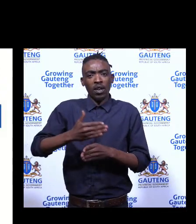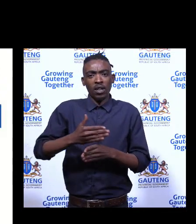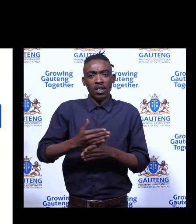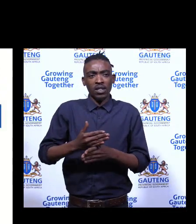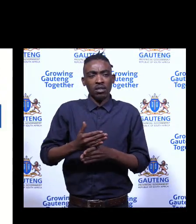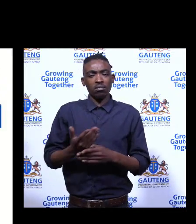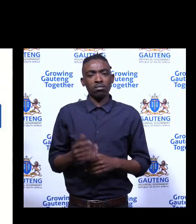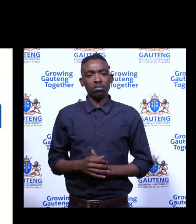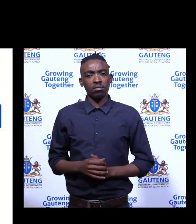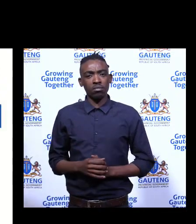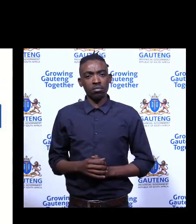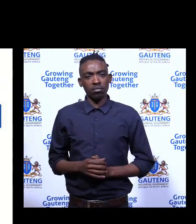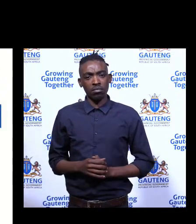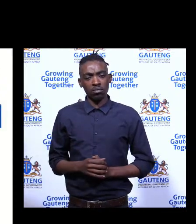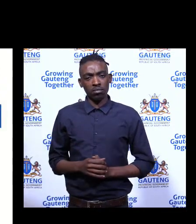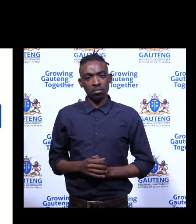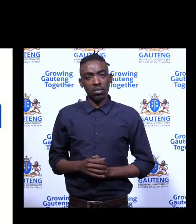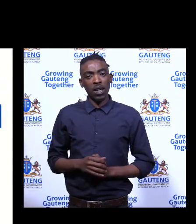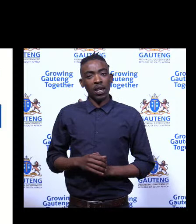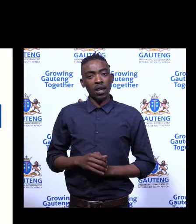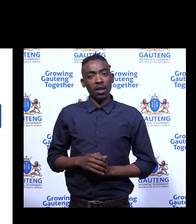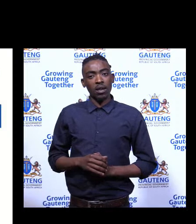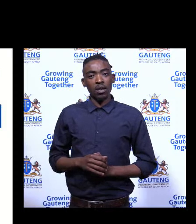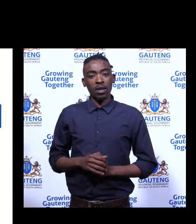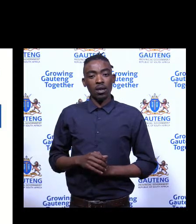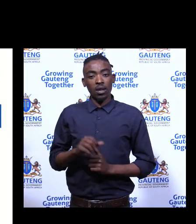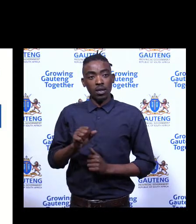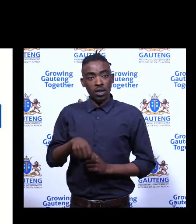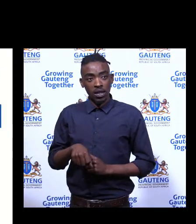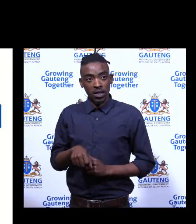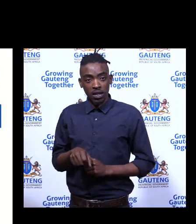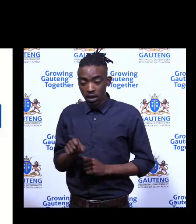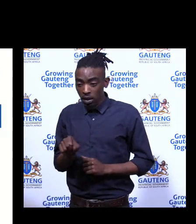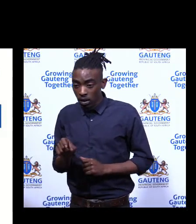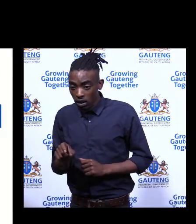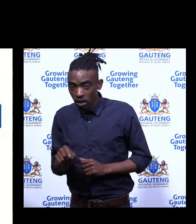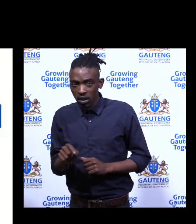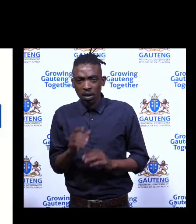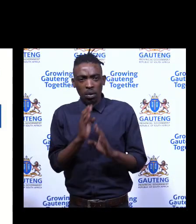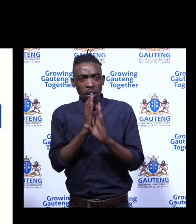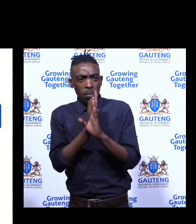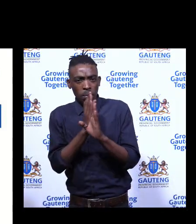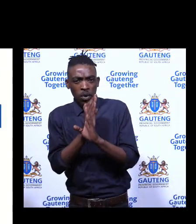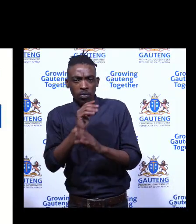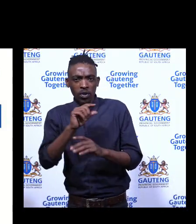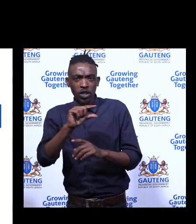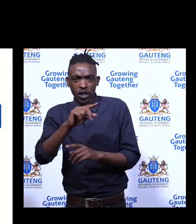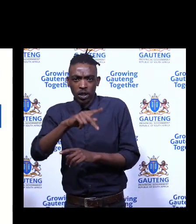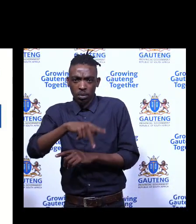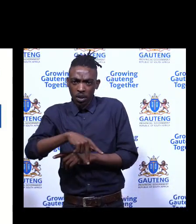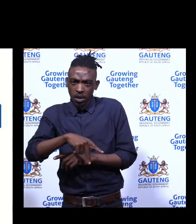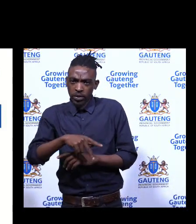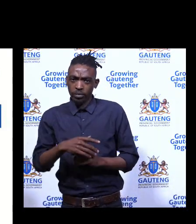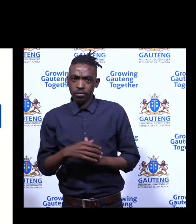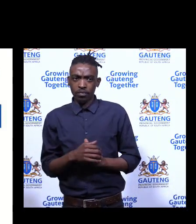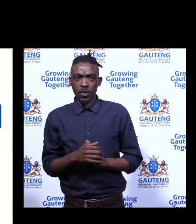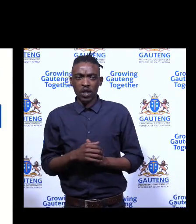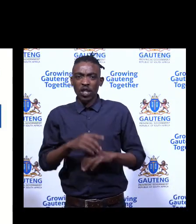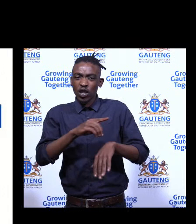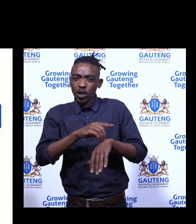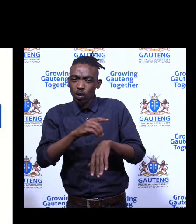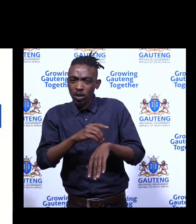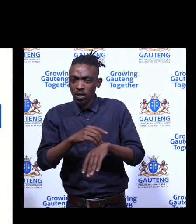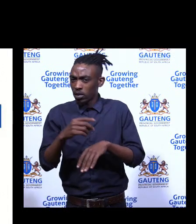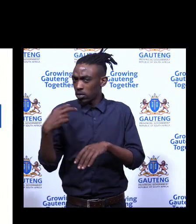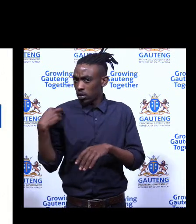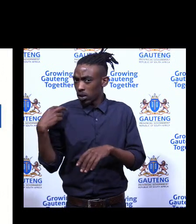physician, where in this part, really our private GPs can come in that aspect to